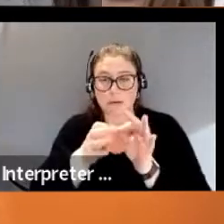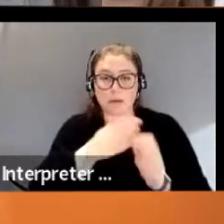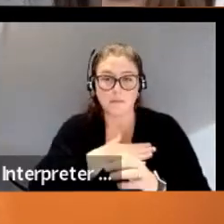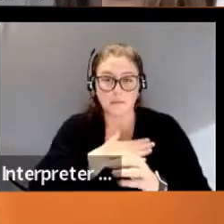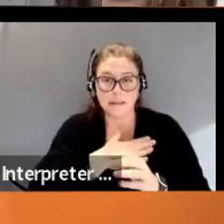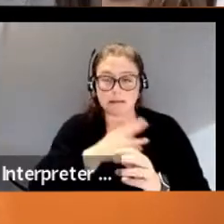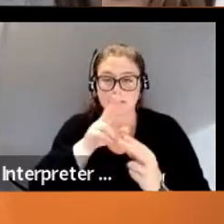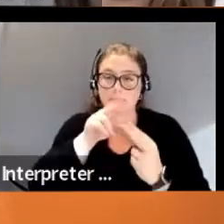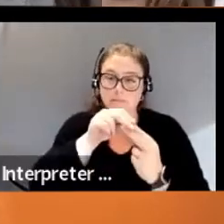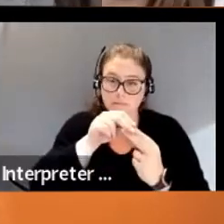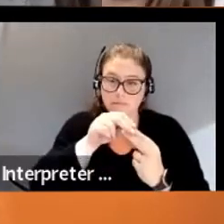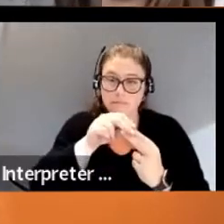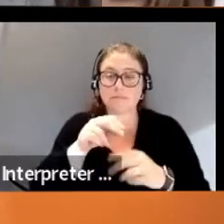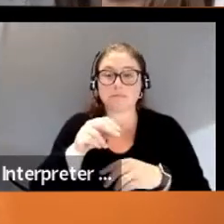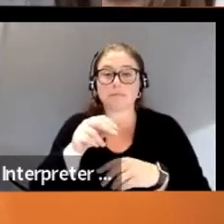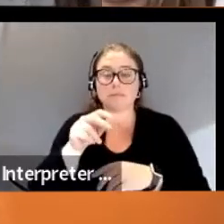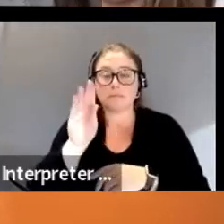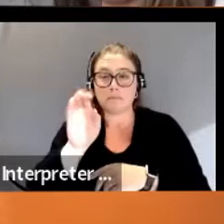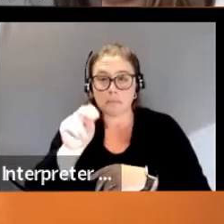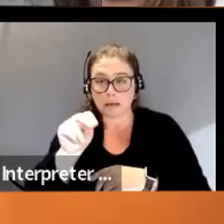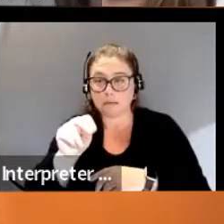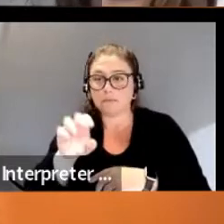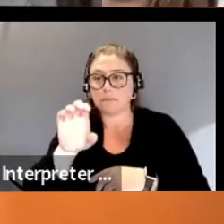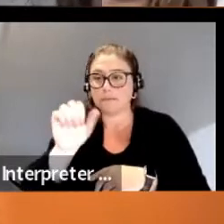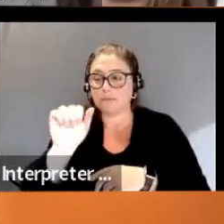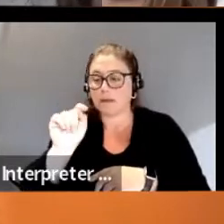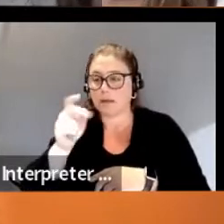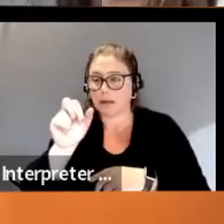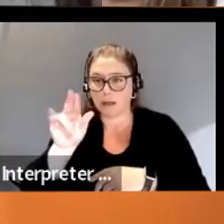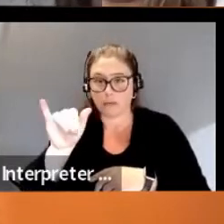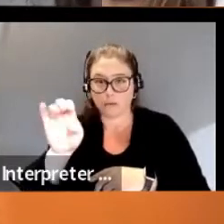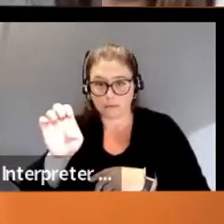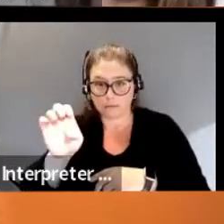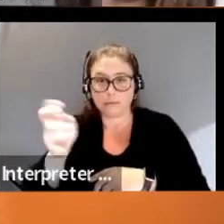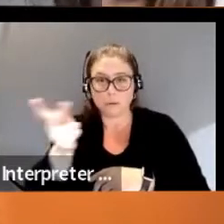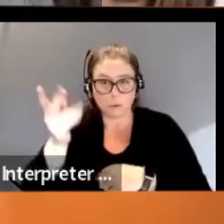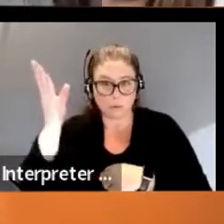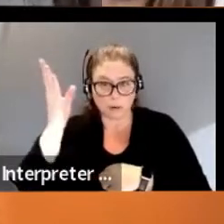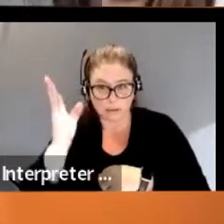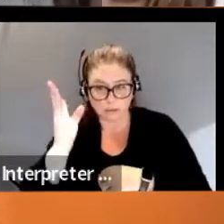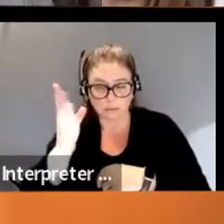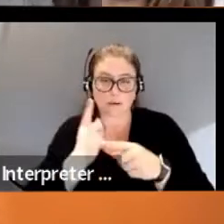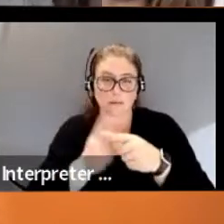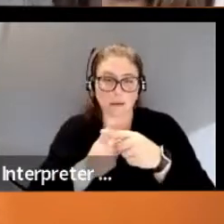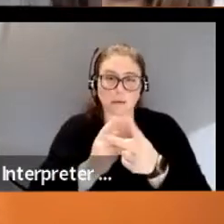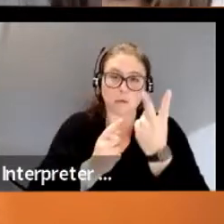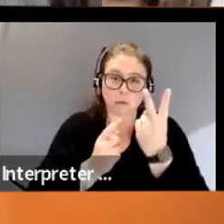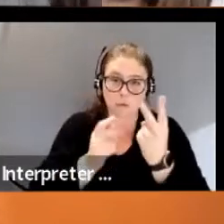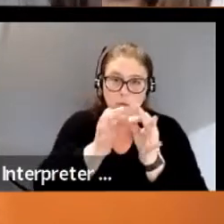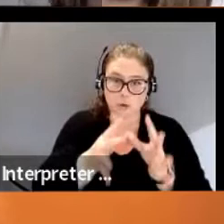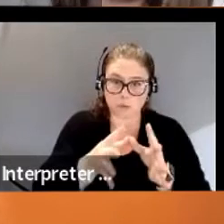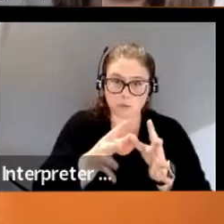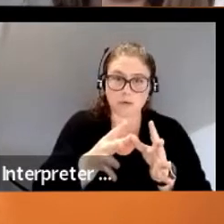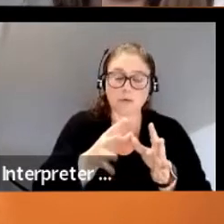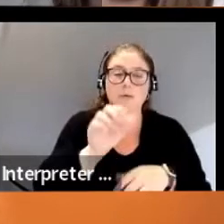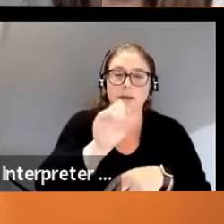presenters, Ben and Katherine, and both the interpreters, Carolyn and Roxanne, to the top of your gallery. And in addition, anyone in